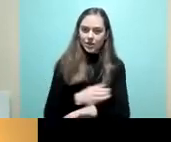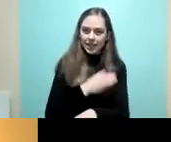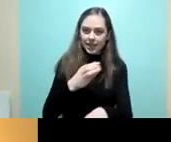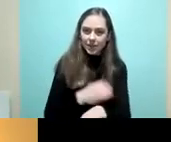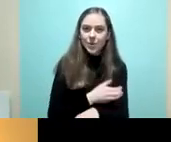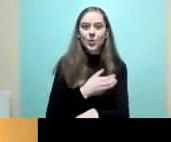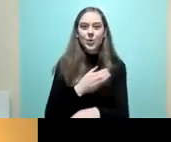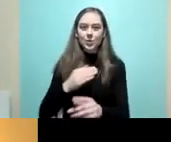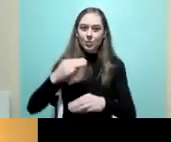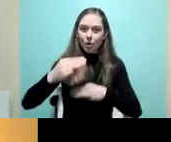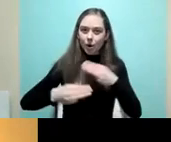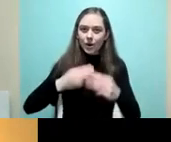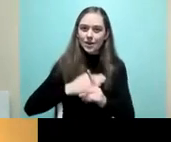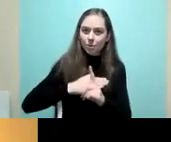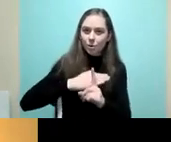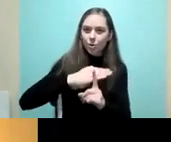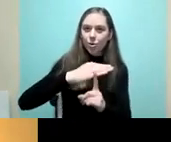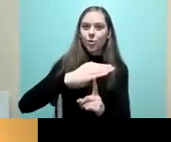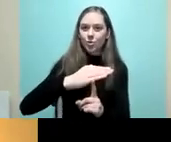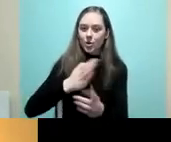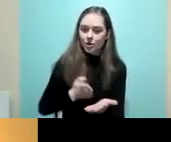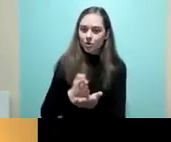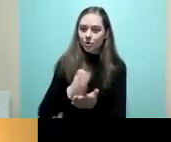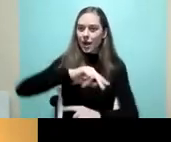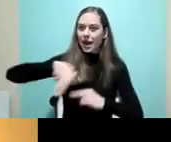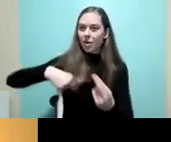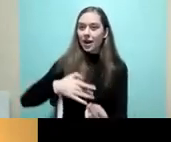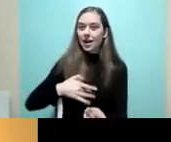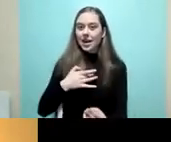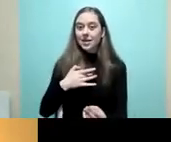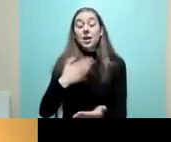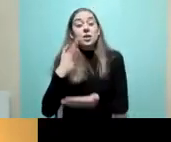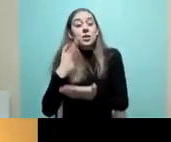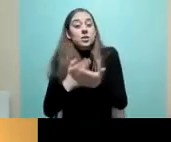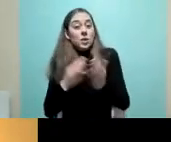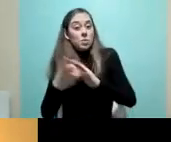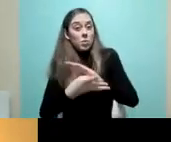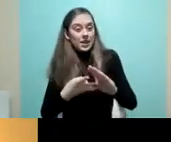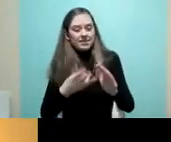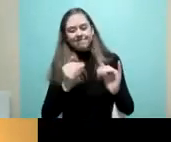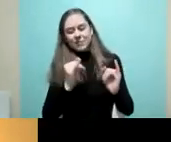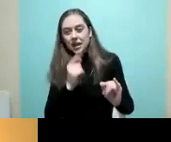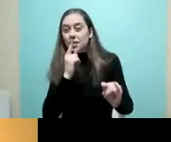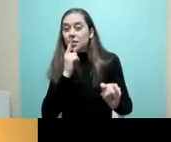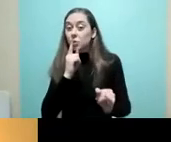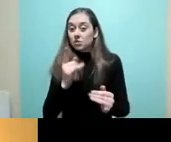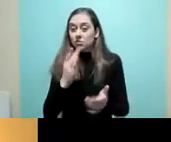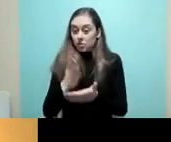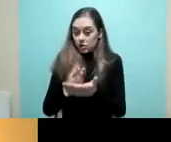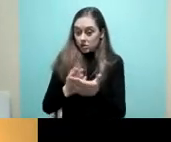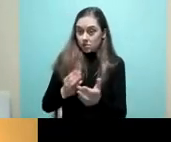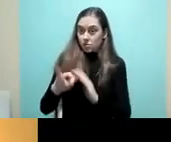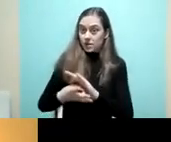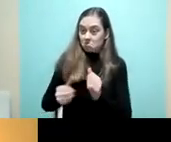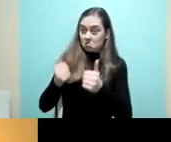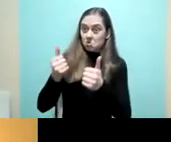make progress, and we continually make progress. And some weeks we have a bad week, some weeks we hope to have good weeks, but that's all it